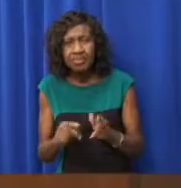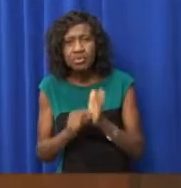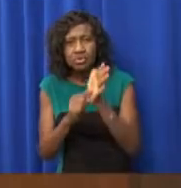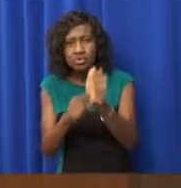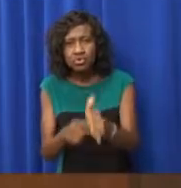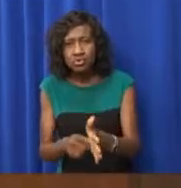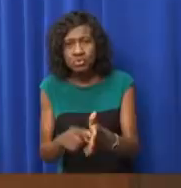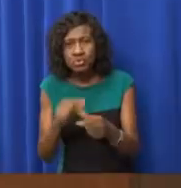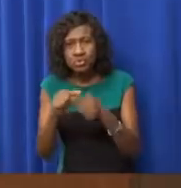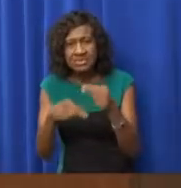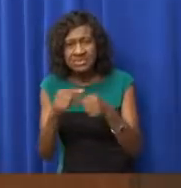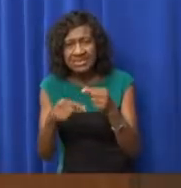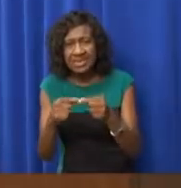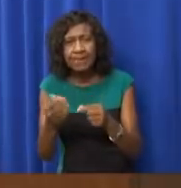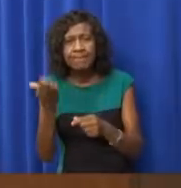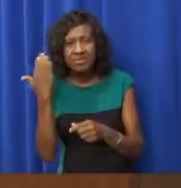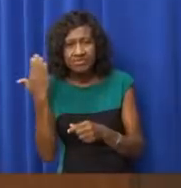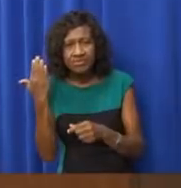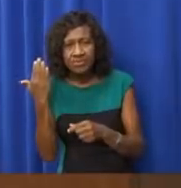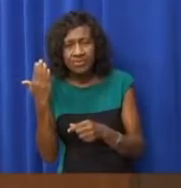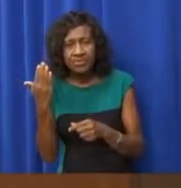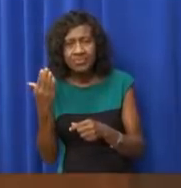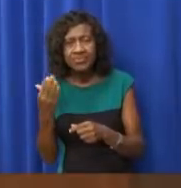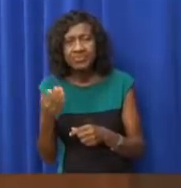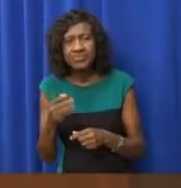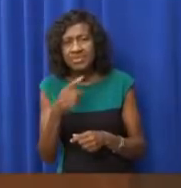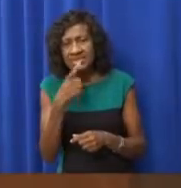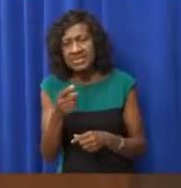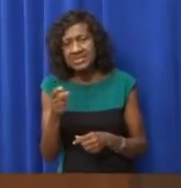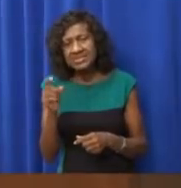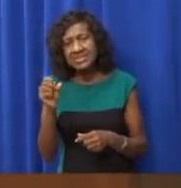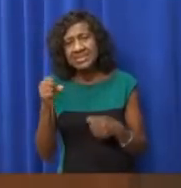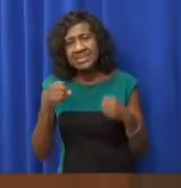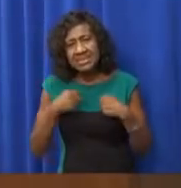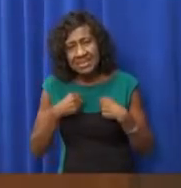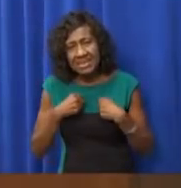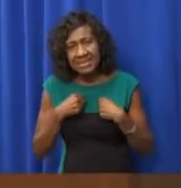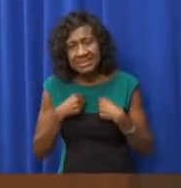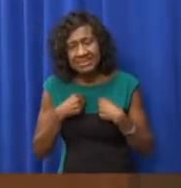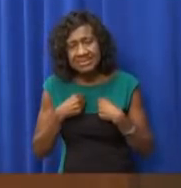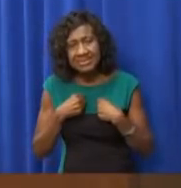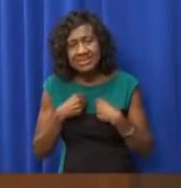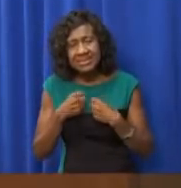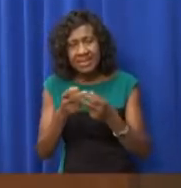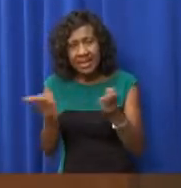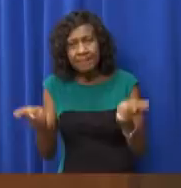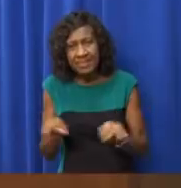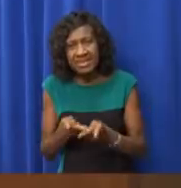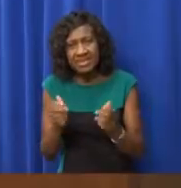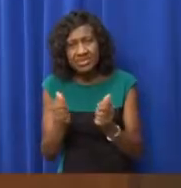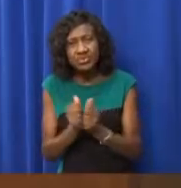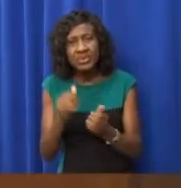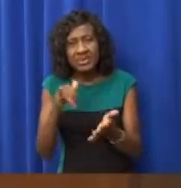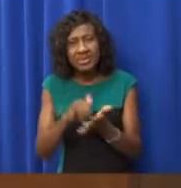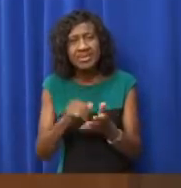have an access database where everybody is entered, and in particular those who are positive get a lot more details naturally